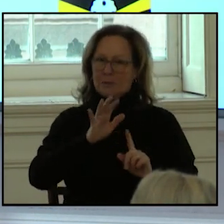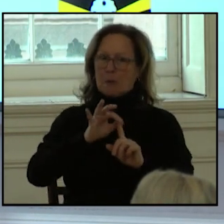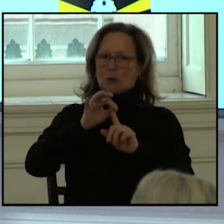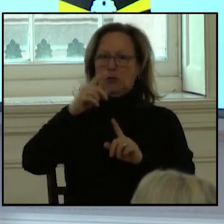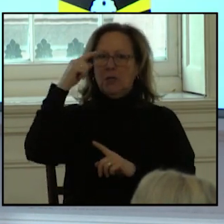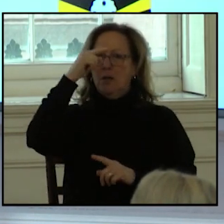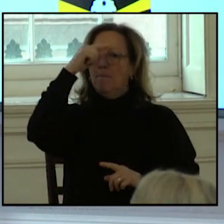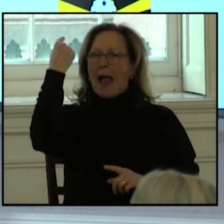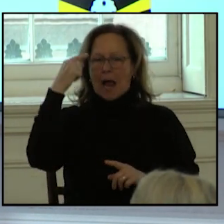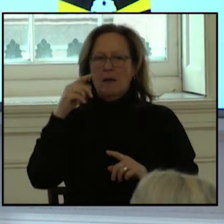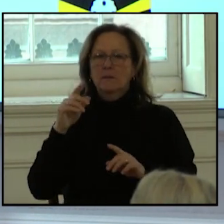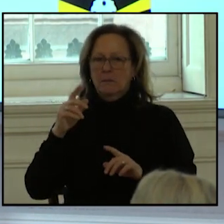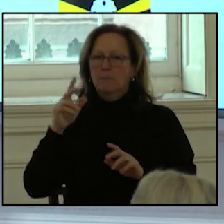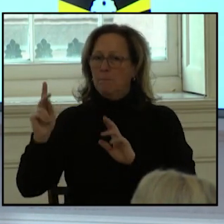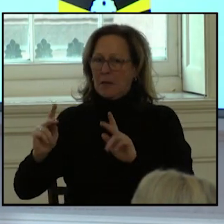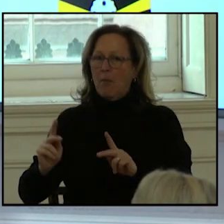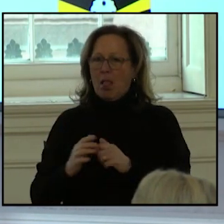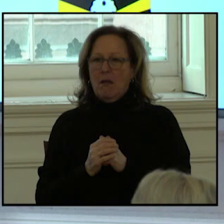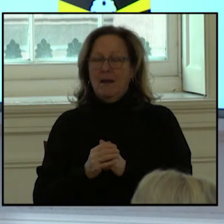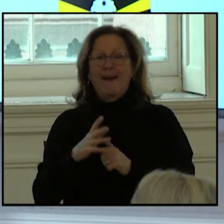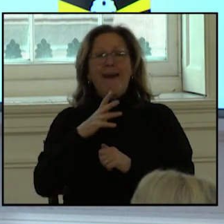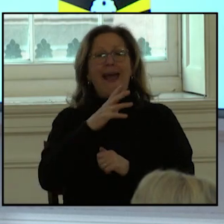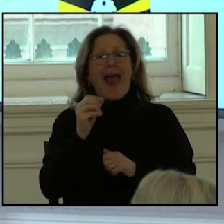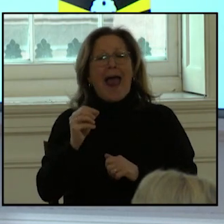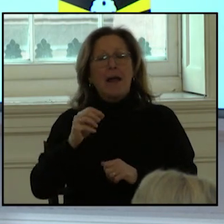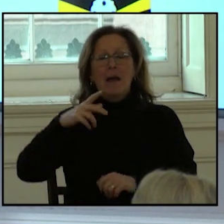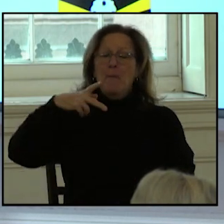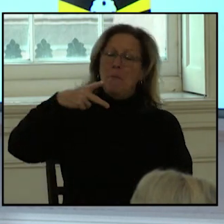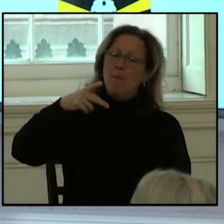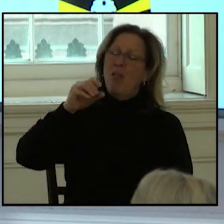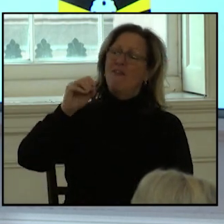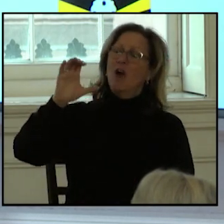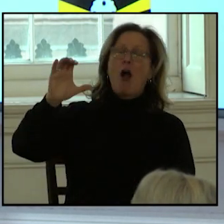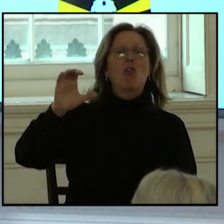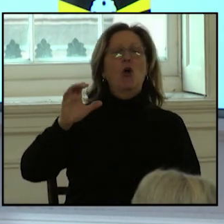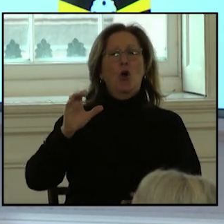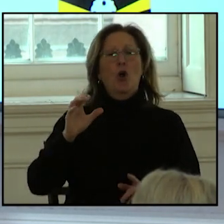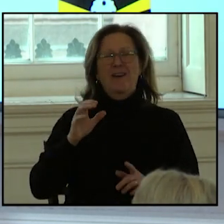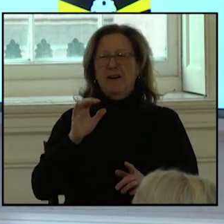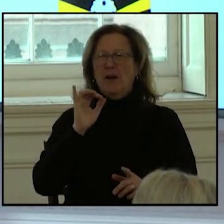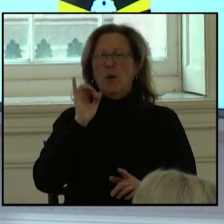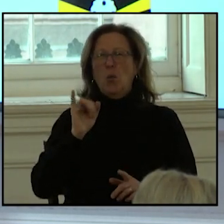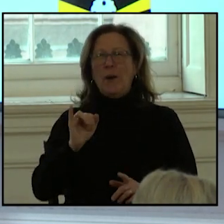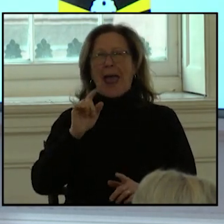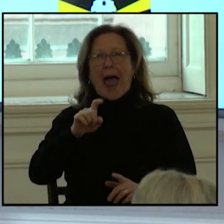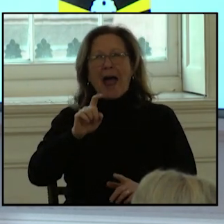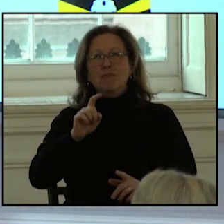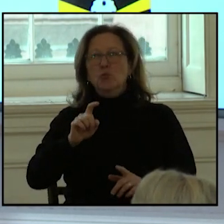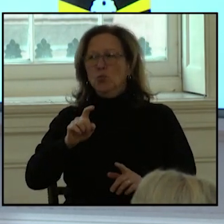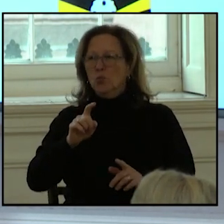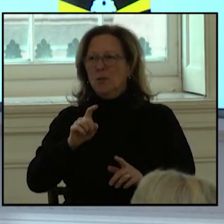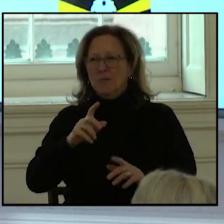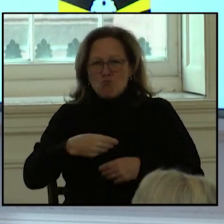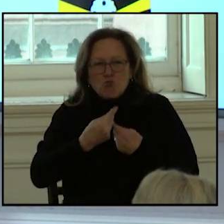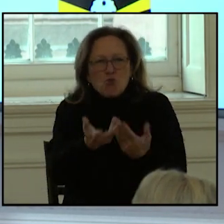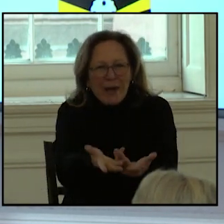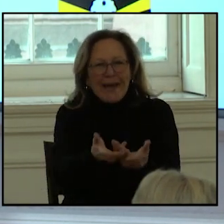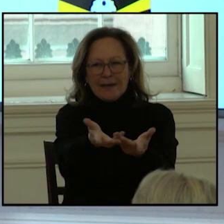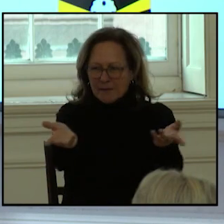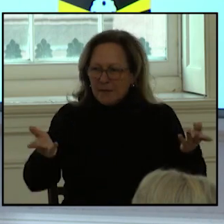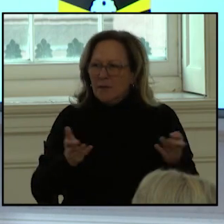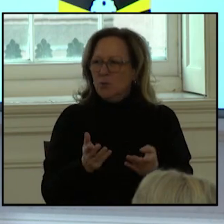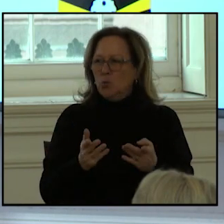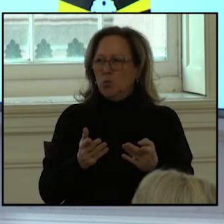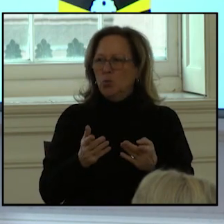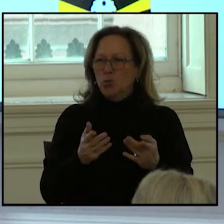and descendant to people of color is to bring the term relevancy today. So,